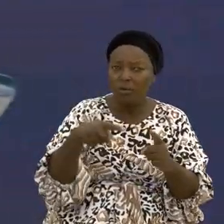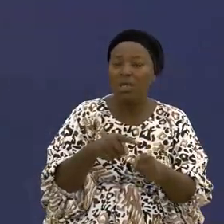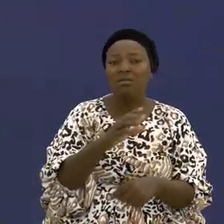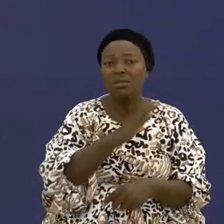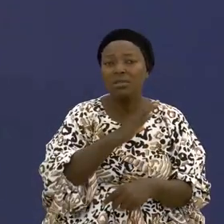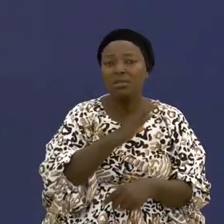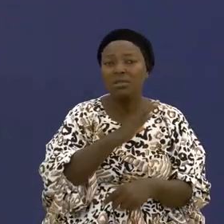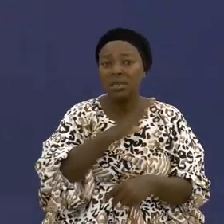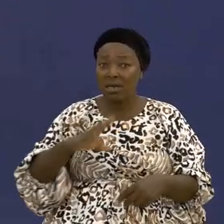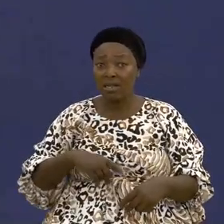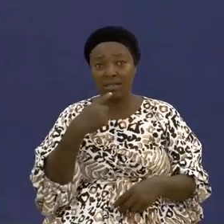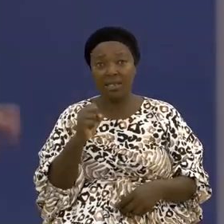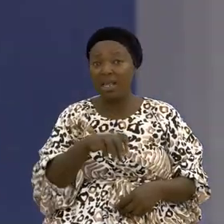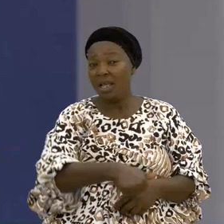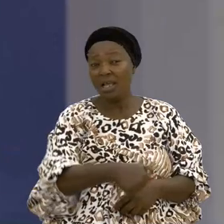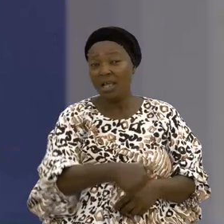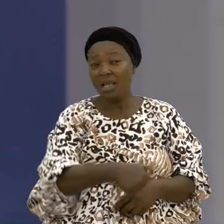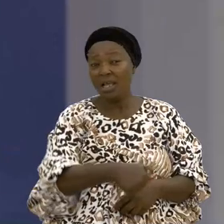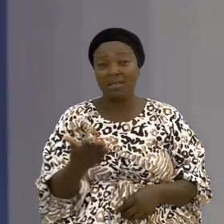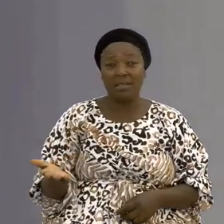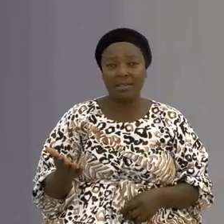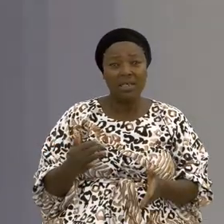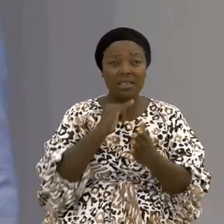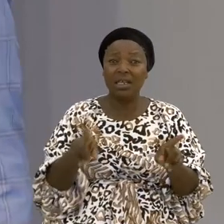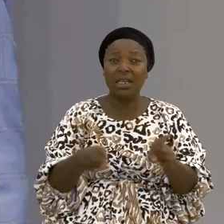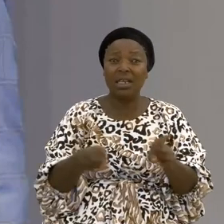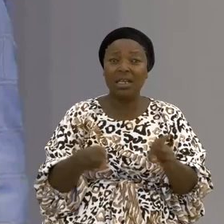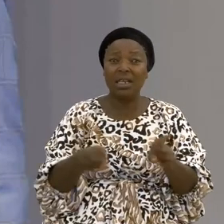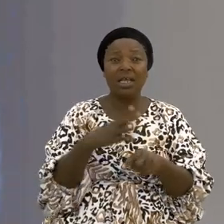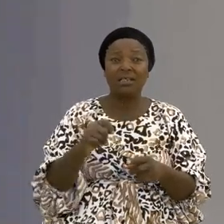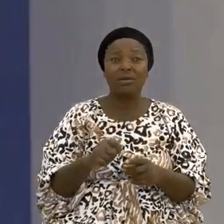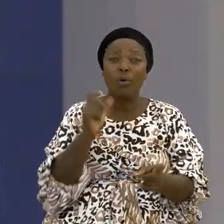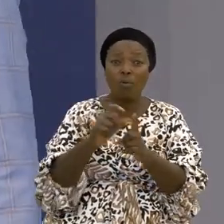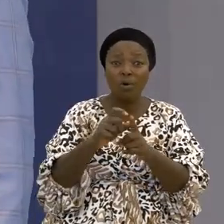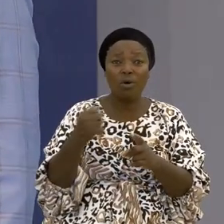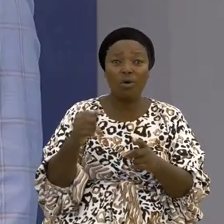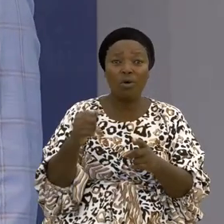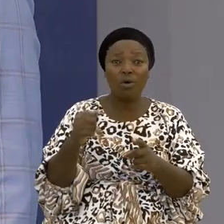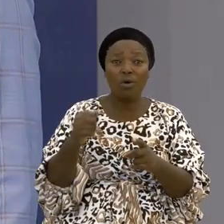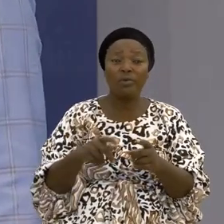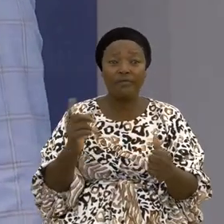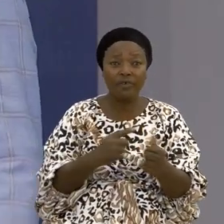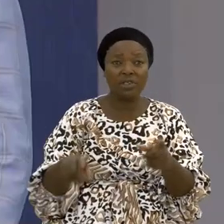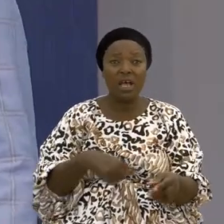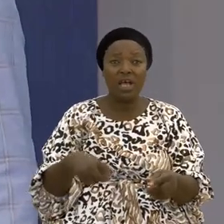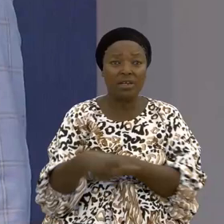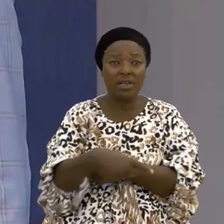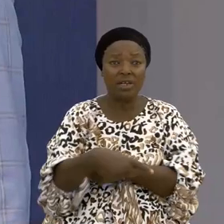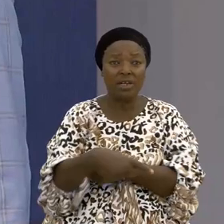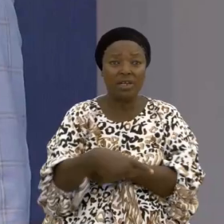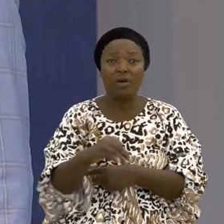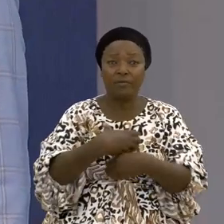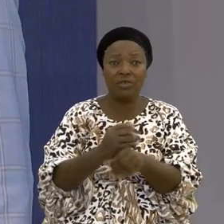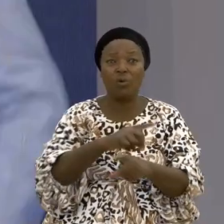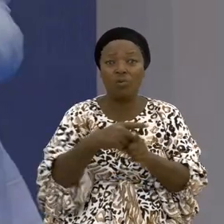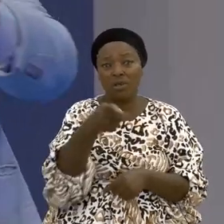Christ says anything, it's like the word on the first day of creation, when God said, let